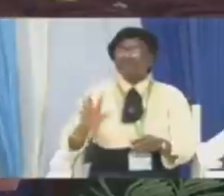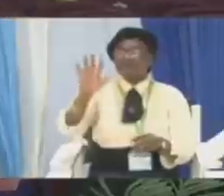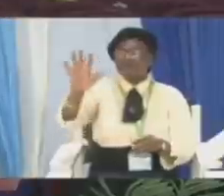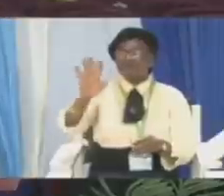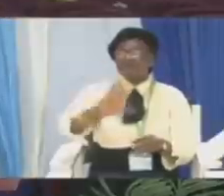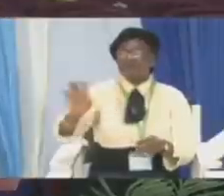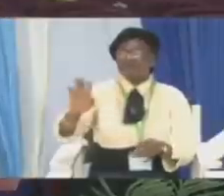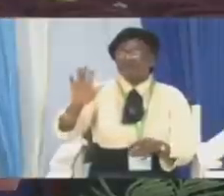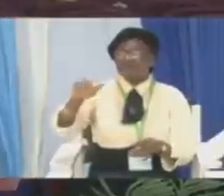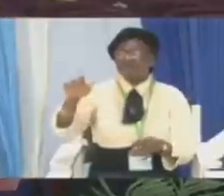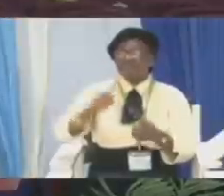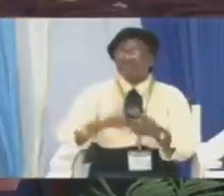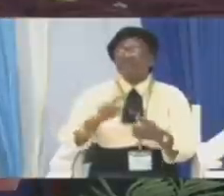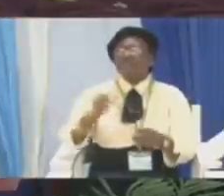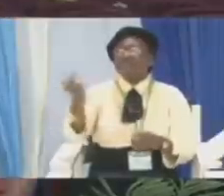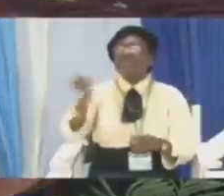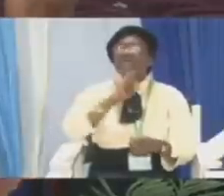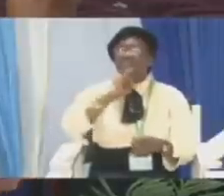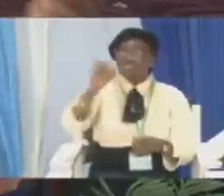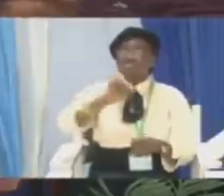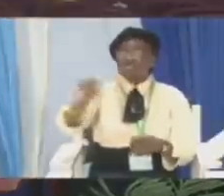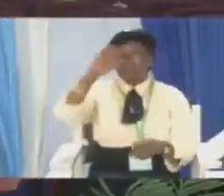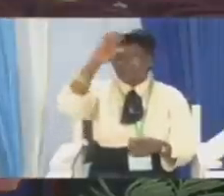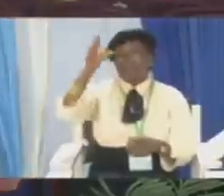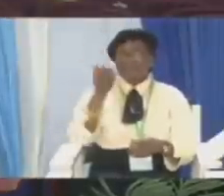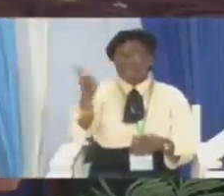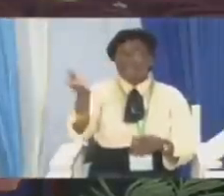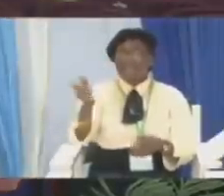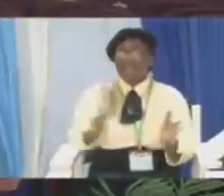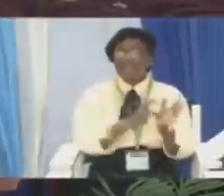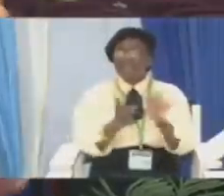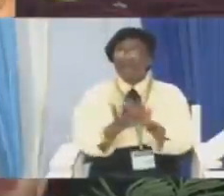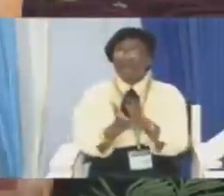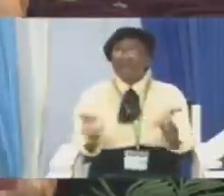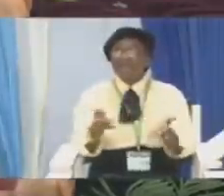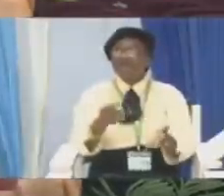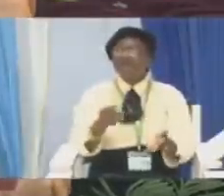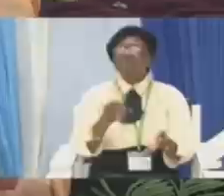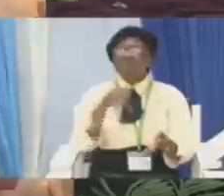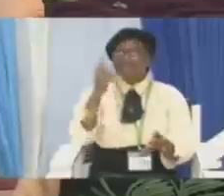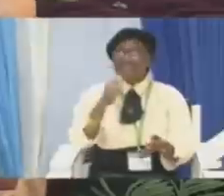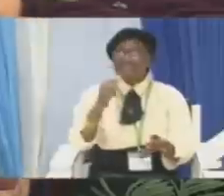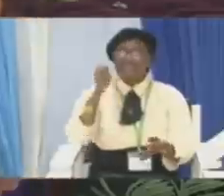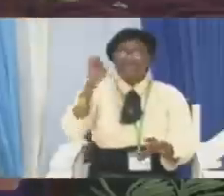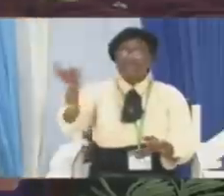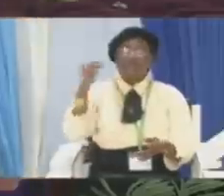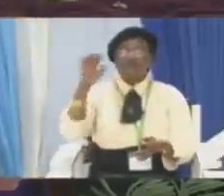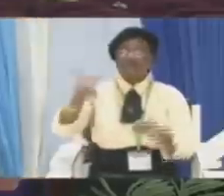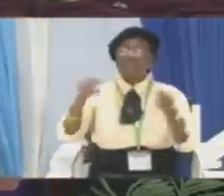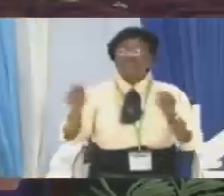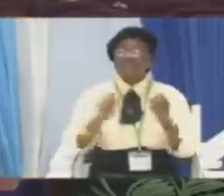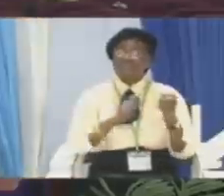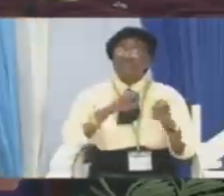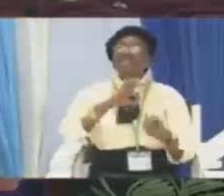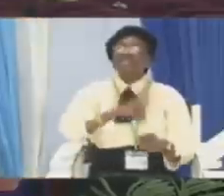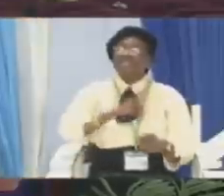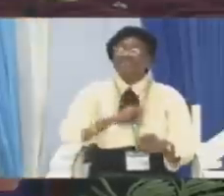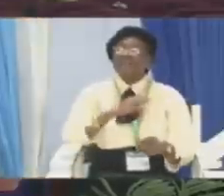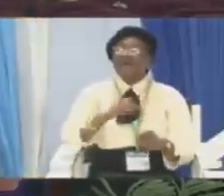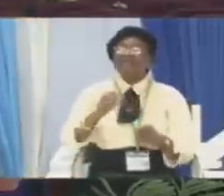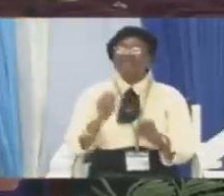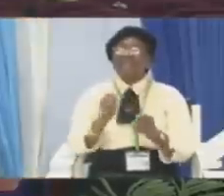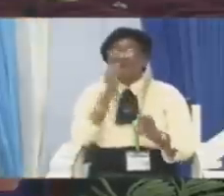was a man there. The Bible says that he was given a talent, and he went and hid that